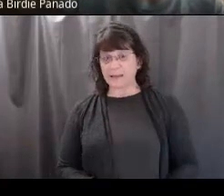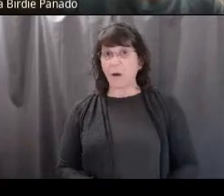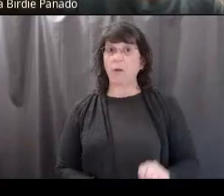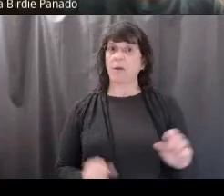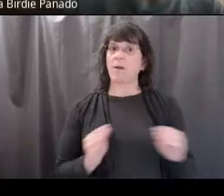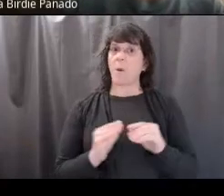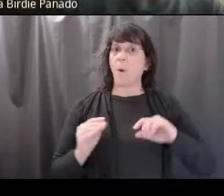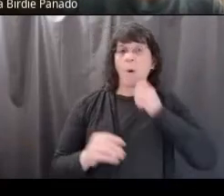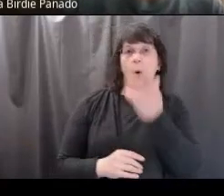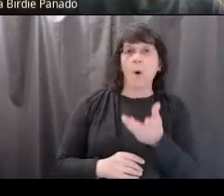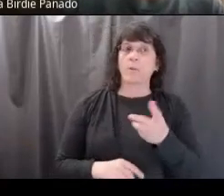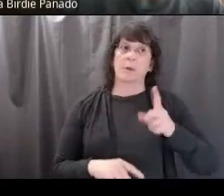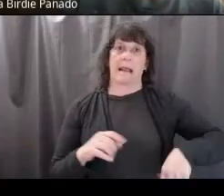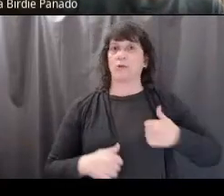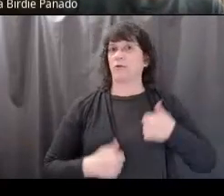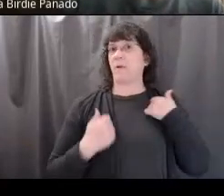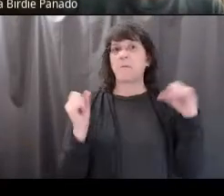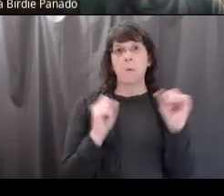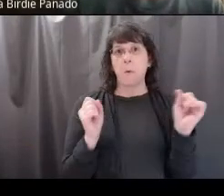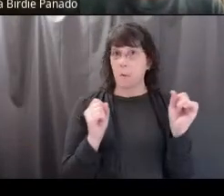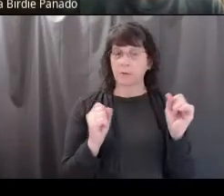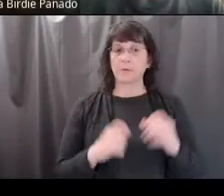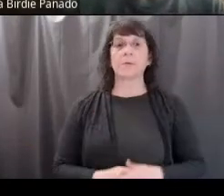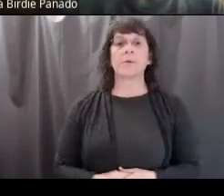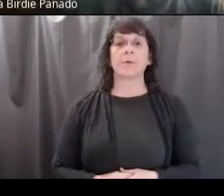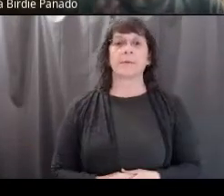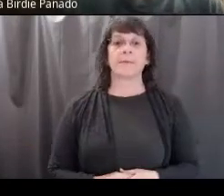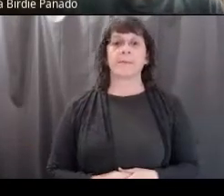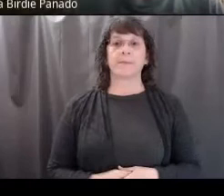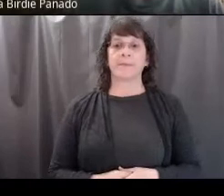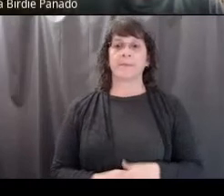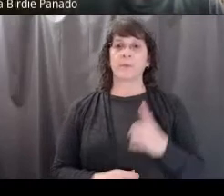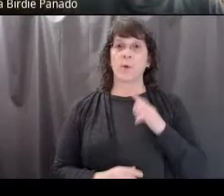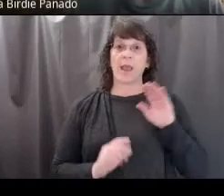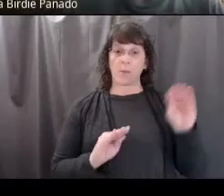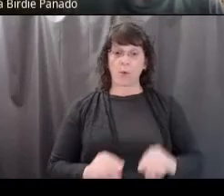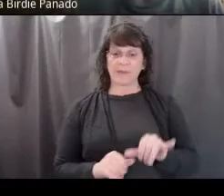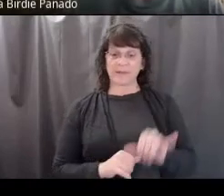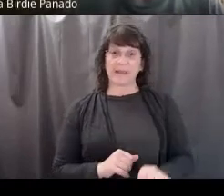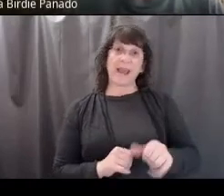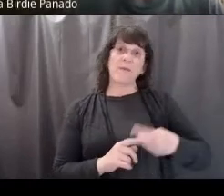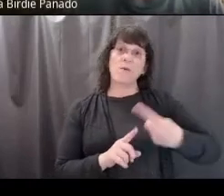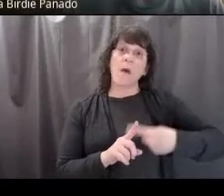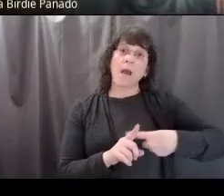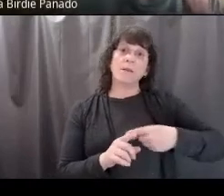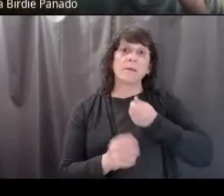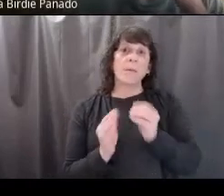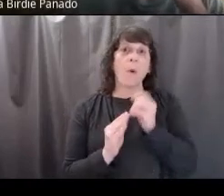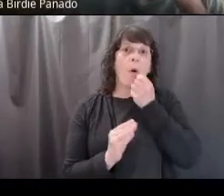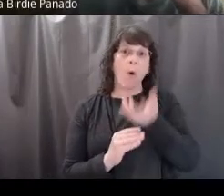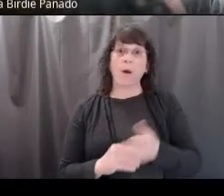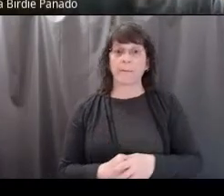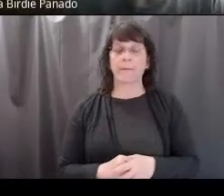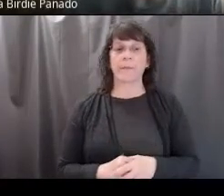can't survive. So they go to warmer climates to live a happier life there for a couple of months.